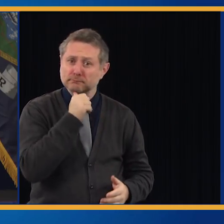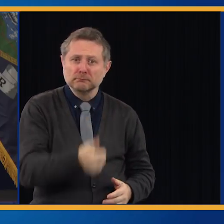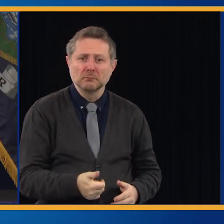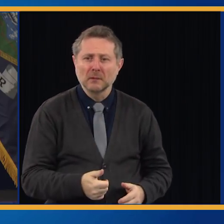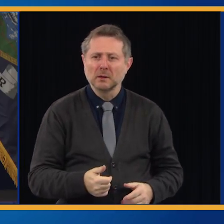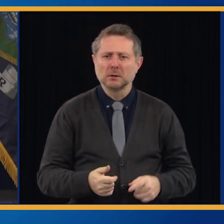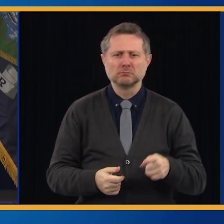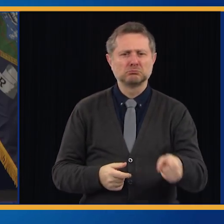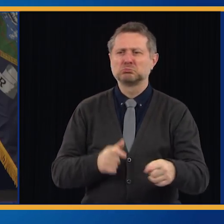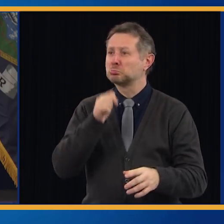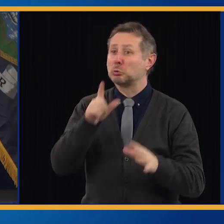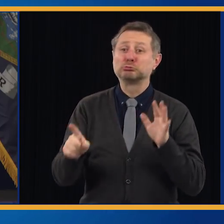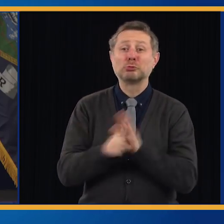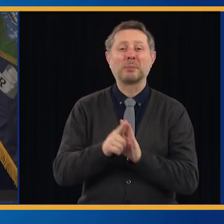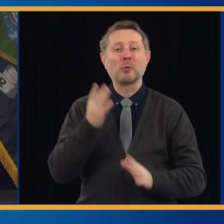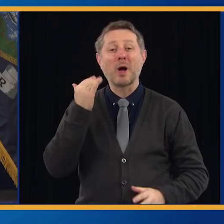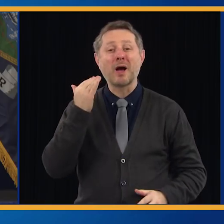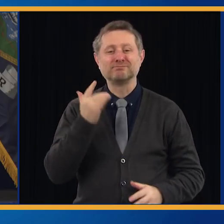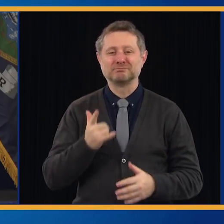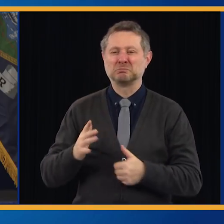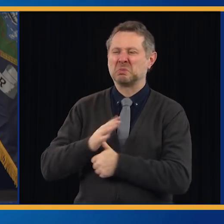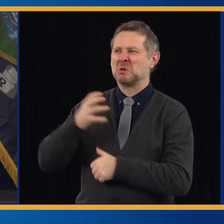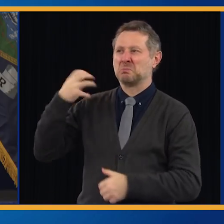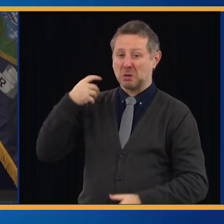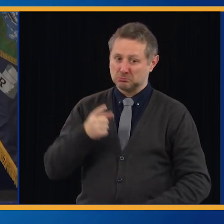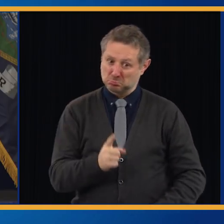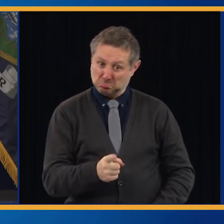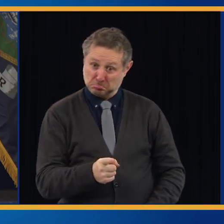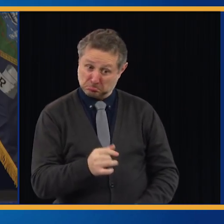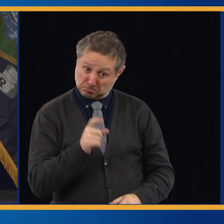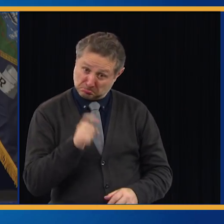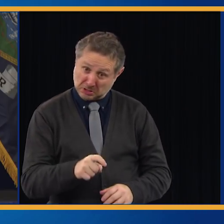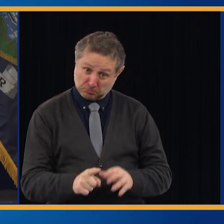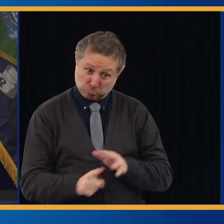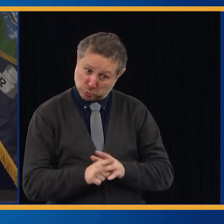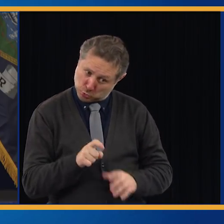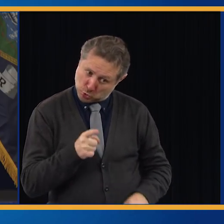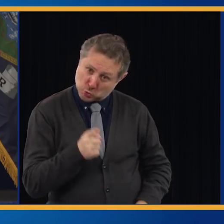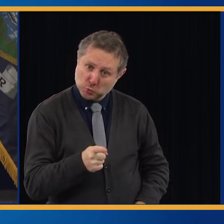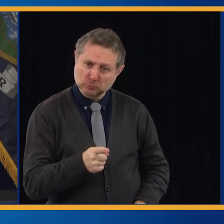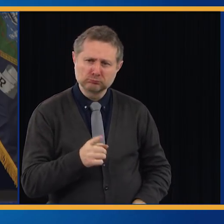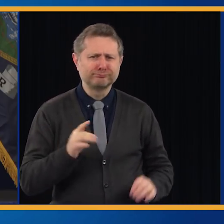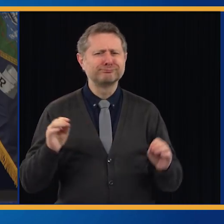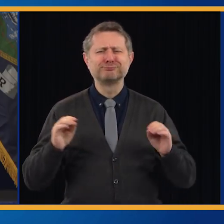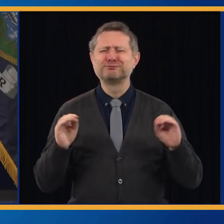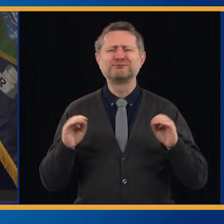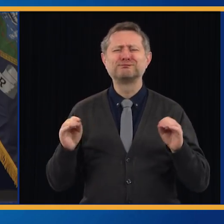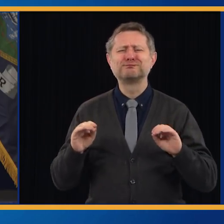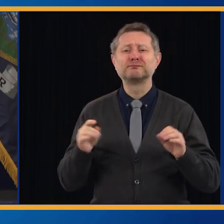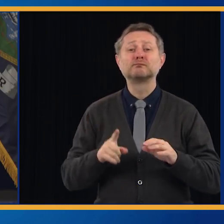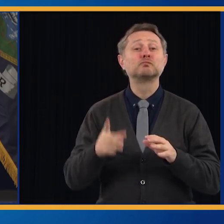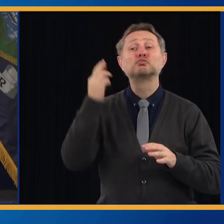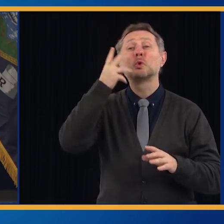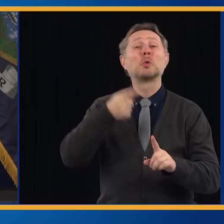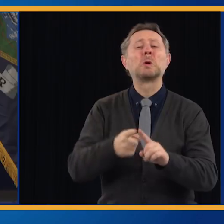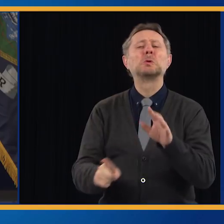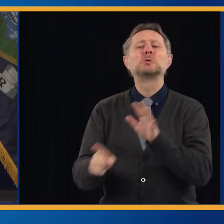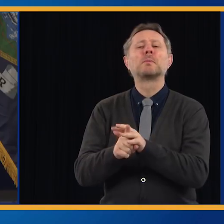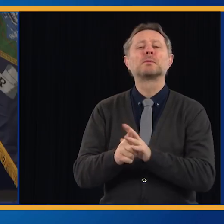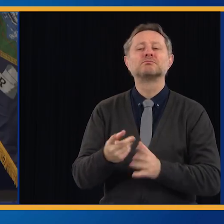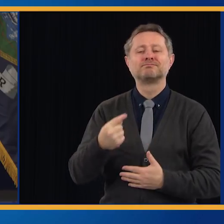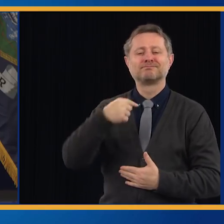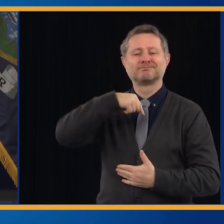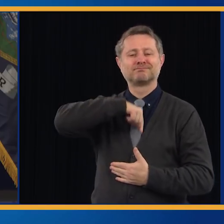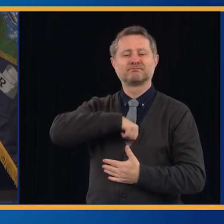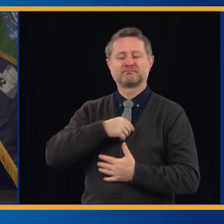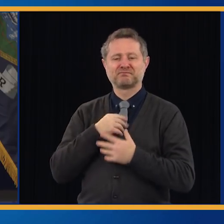said, I need you to show up. They showed up out of their values and out of their honor and